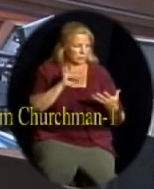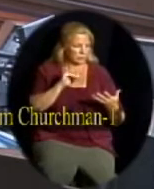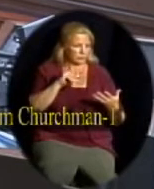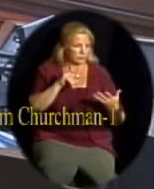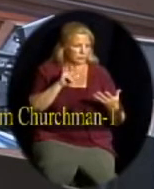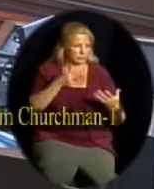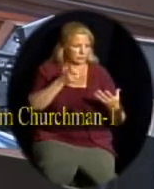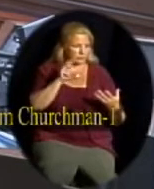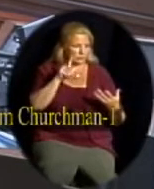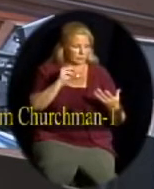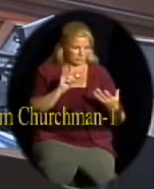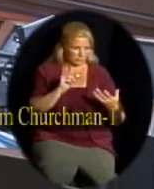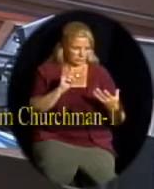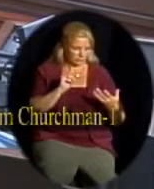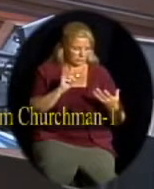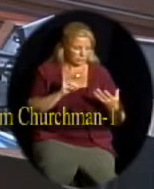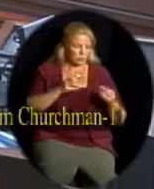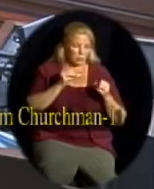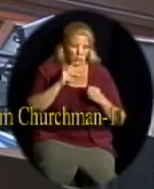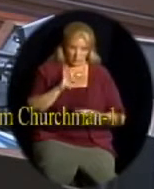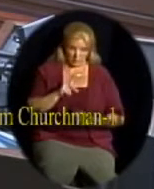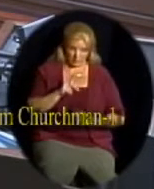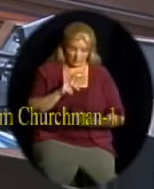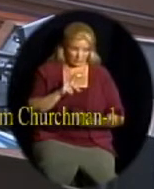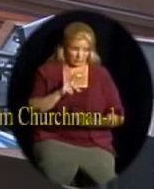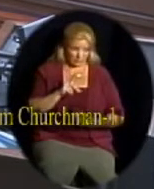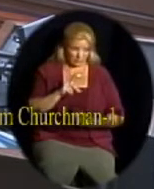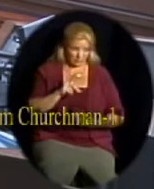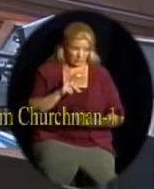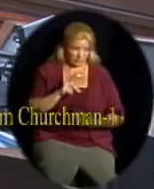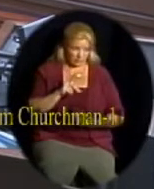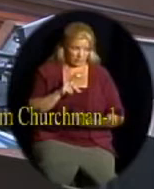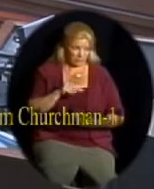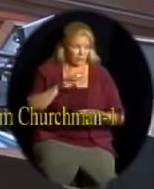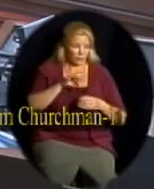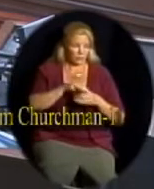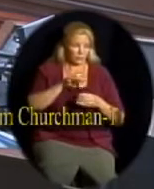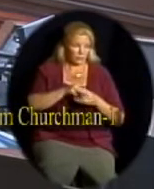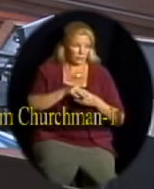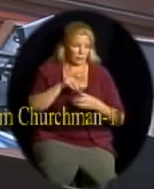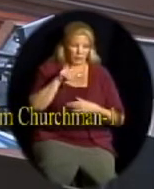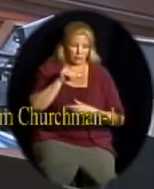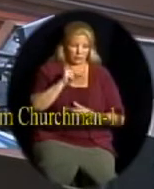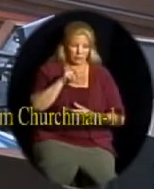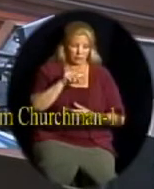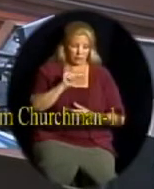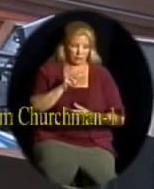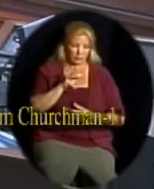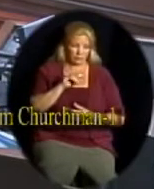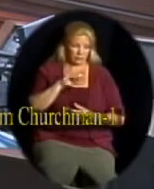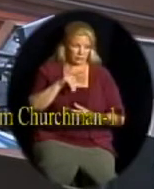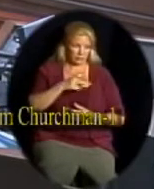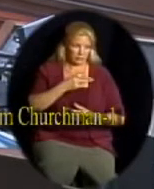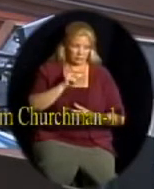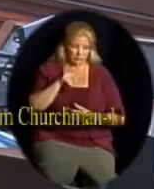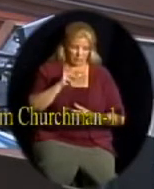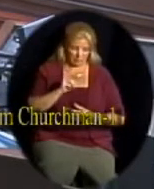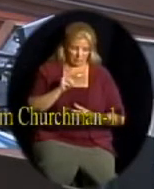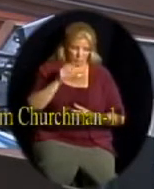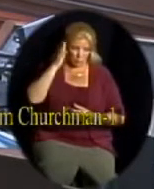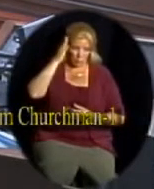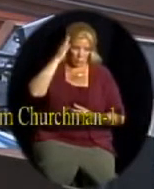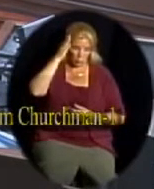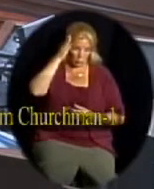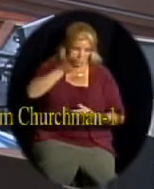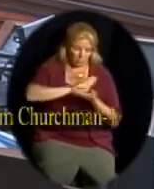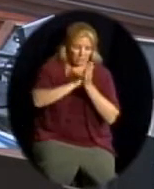Okay, thank you very much. Based on the results of the voting, Linda Wilhelm will serve as our vice president for this school year. Thank you very much.